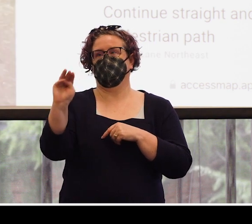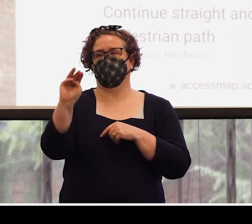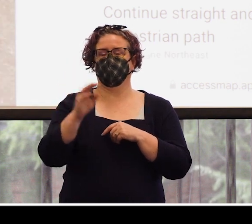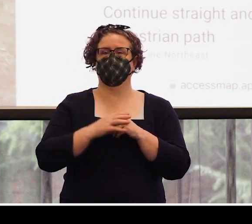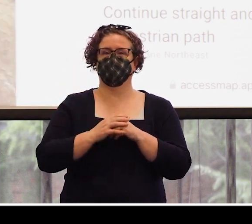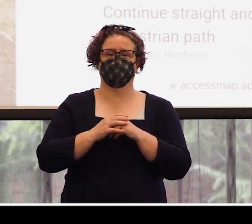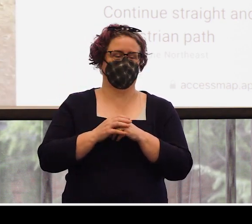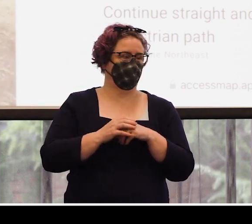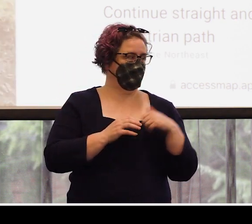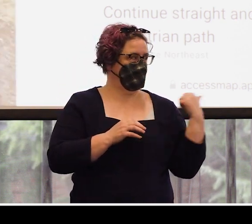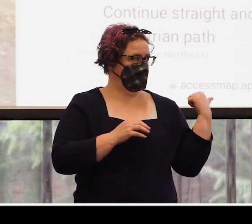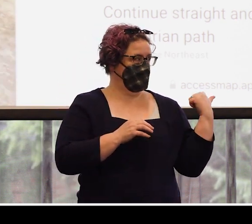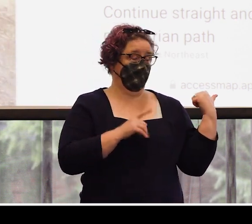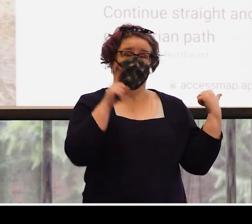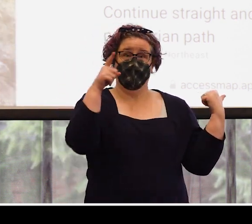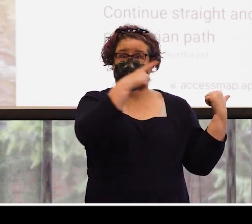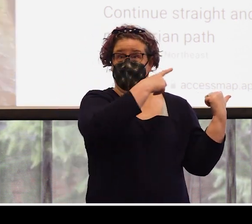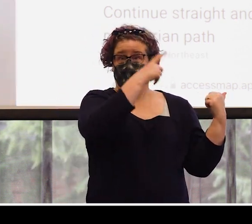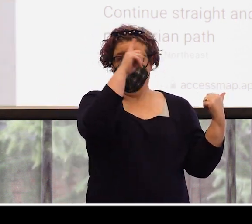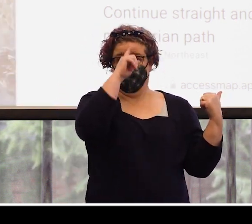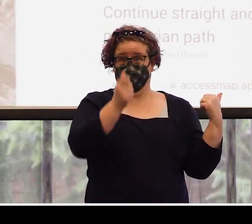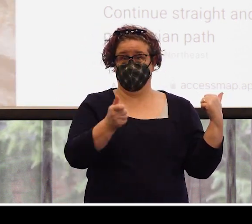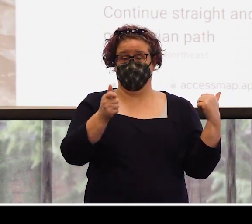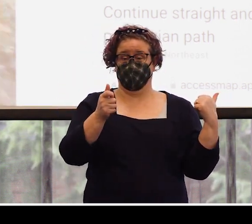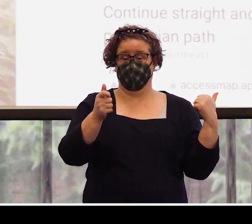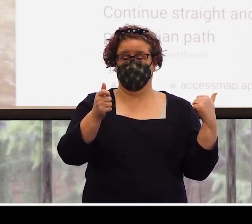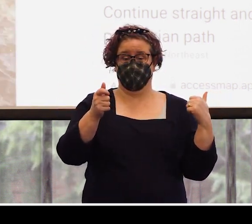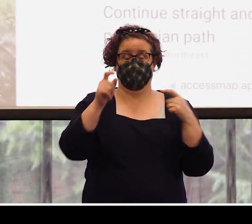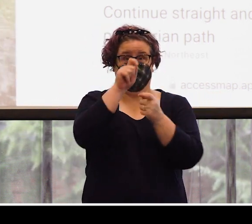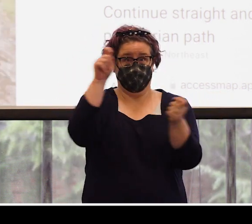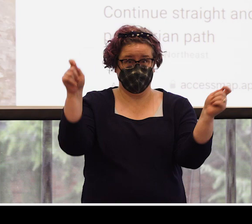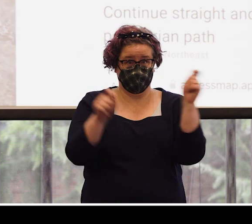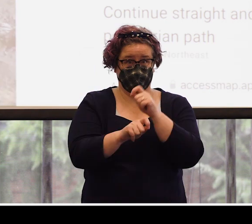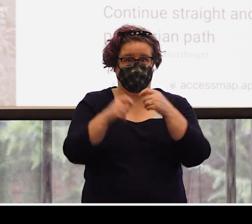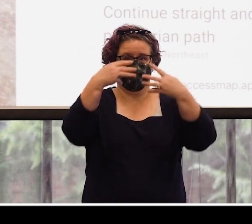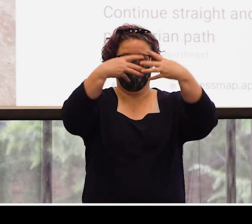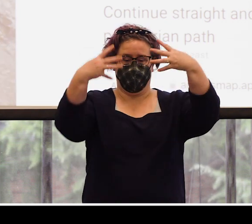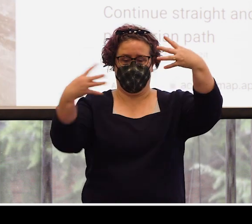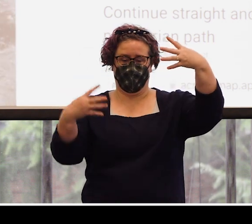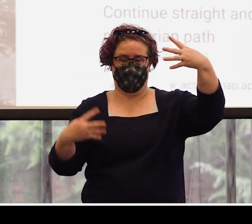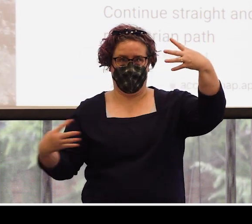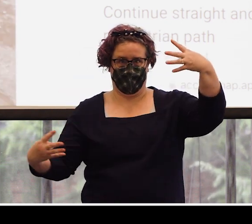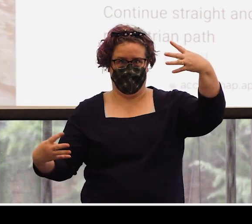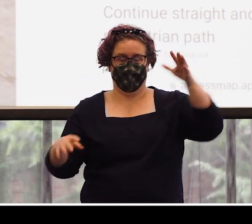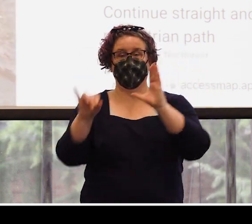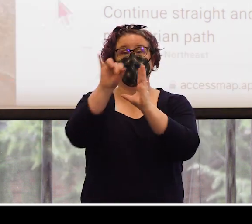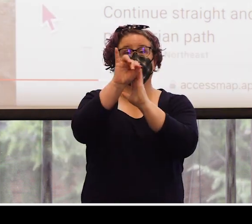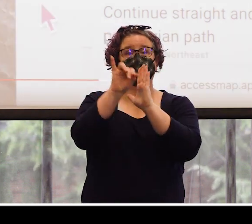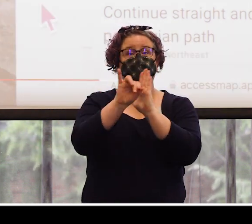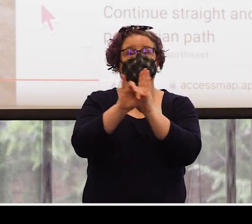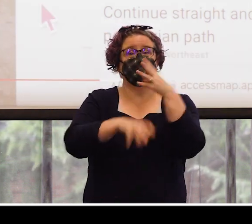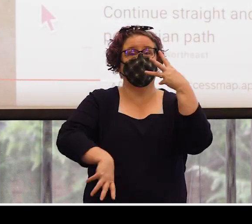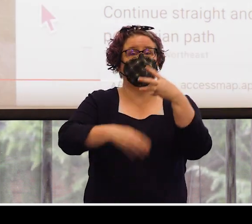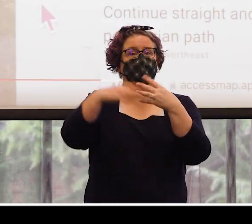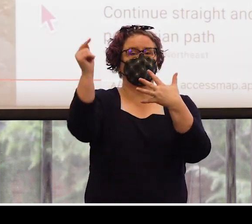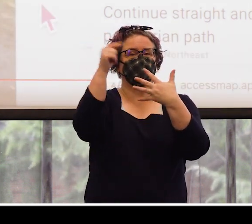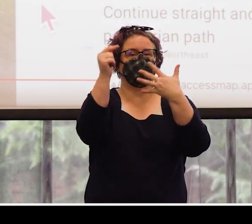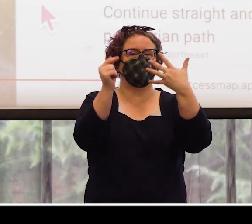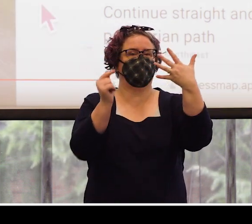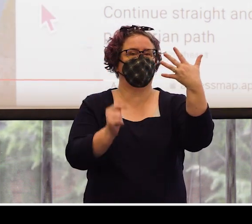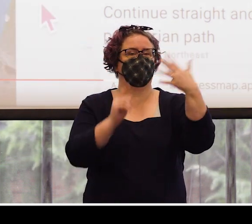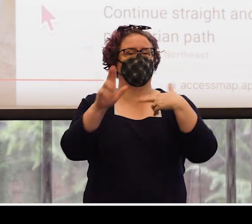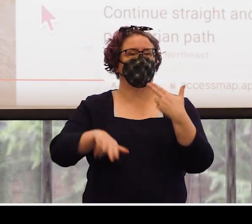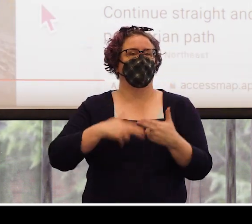So at that point, he changed the access Image. to the hierarchy to identify additional details about